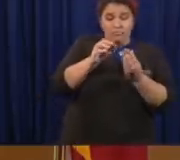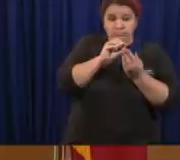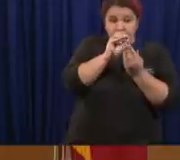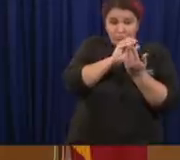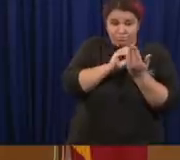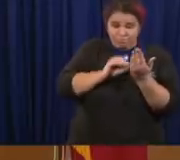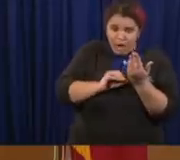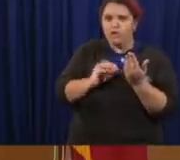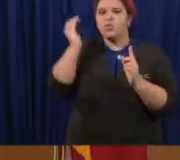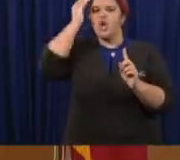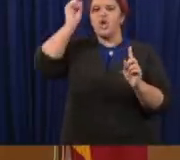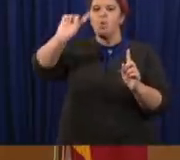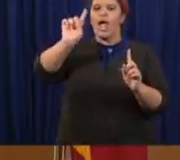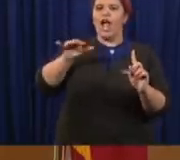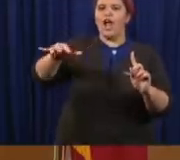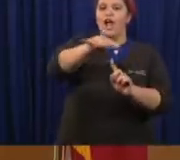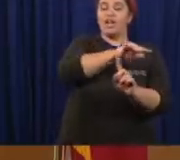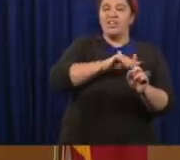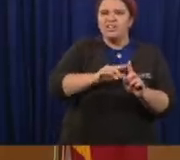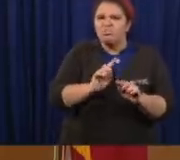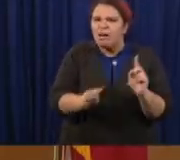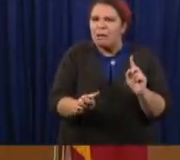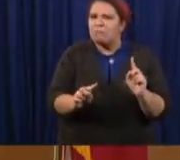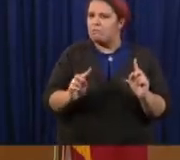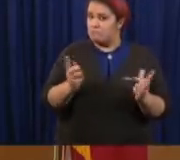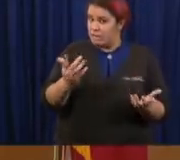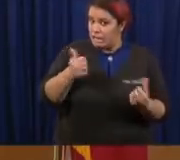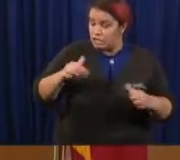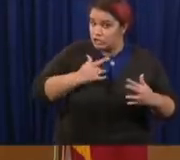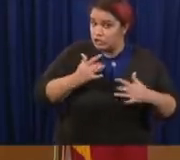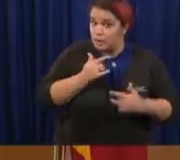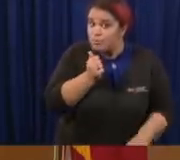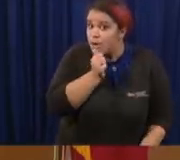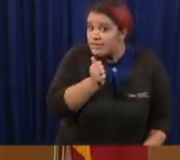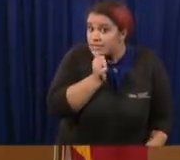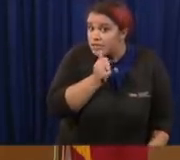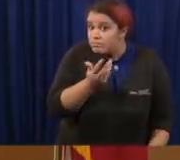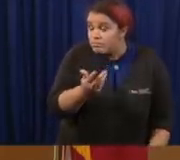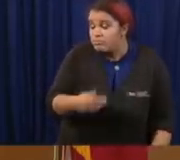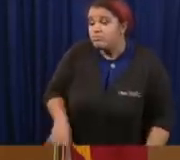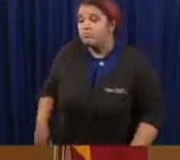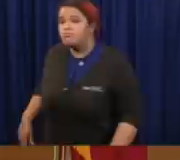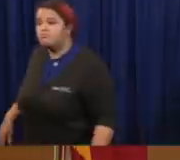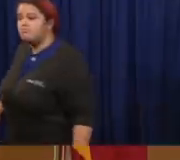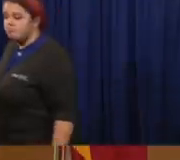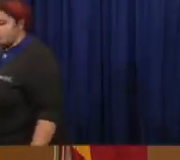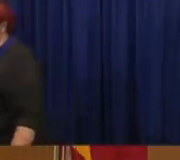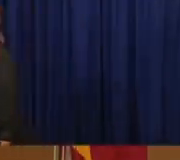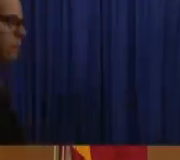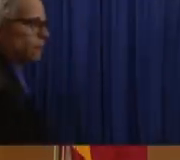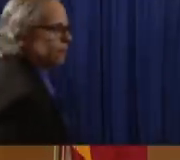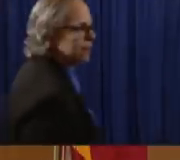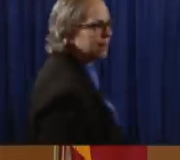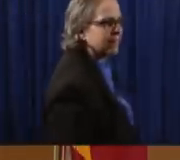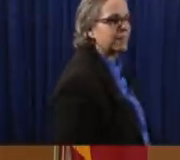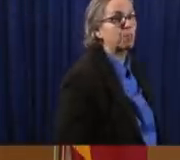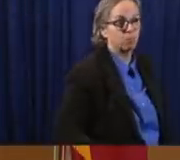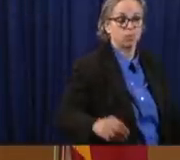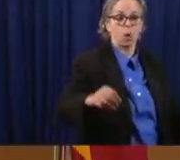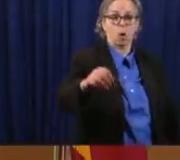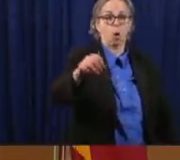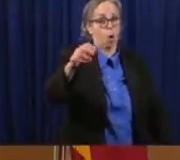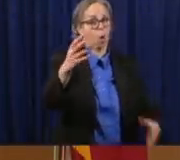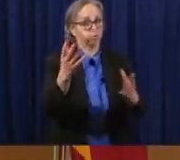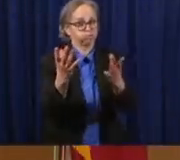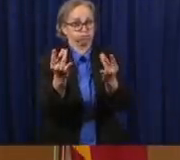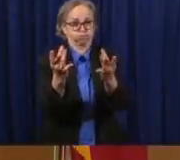those? Yeah, we're going to go where the technology takes us, but we're going to have a respect for privacy. And I think,